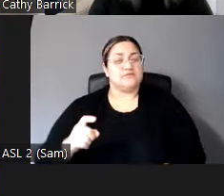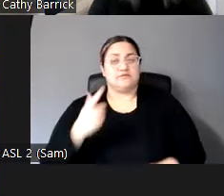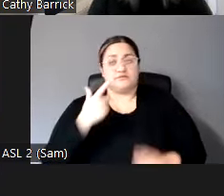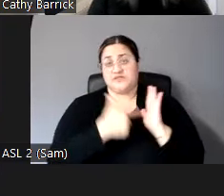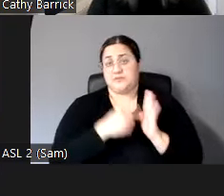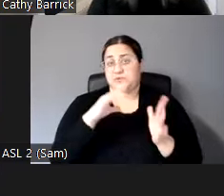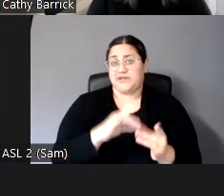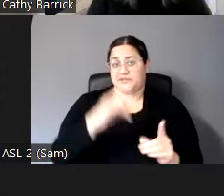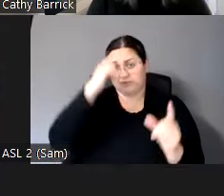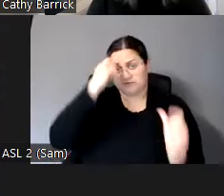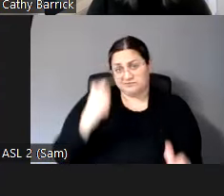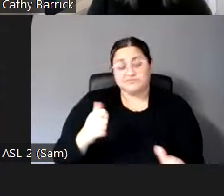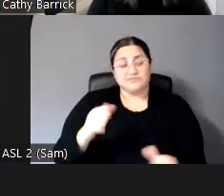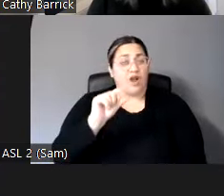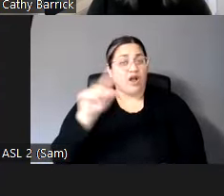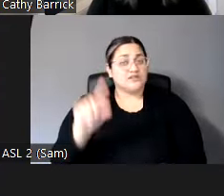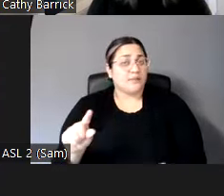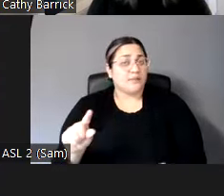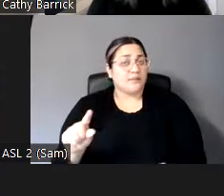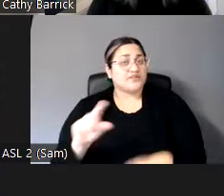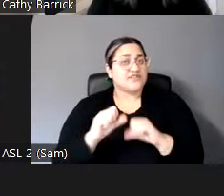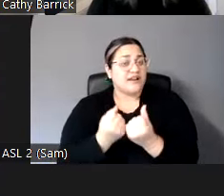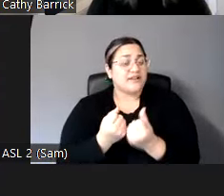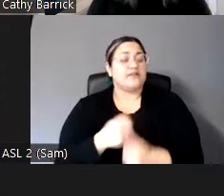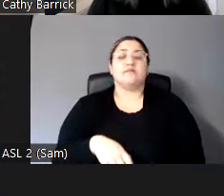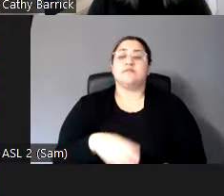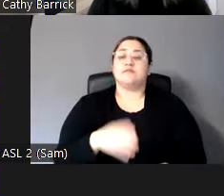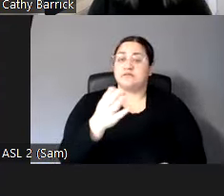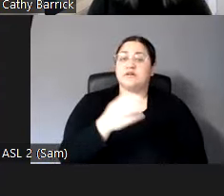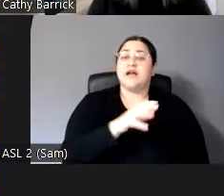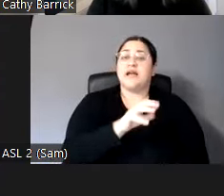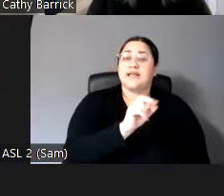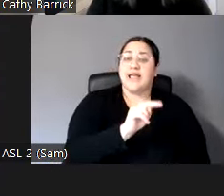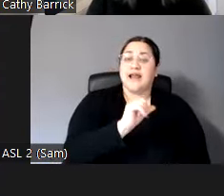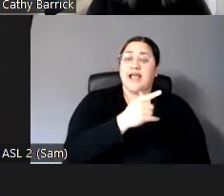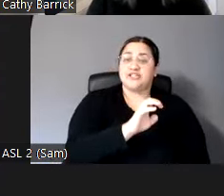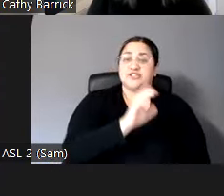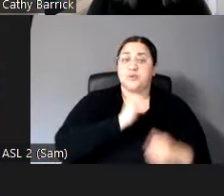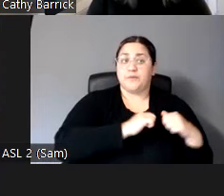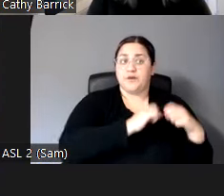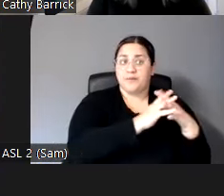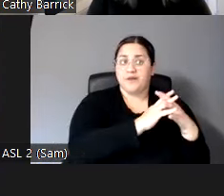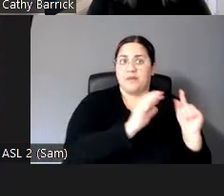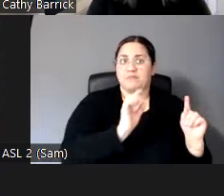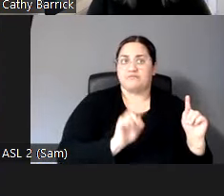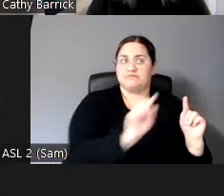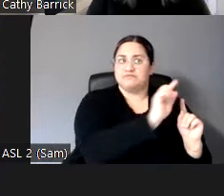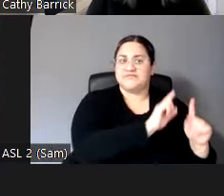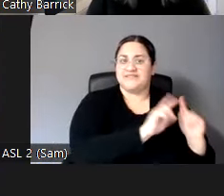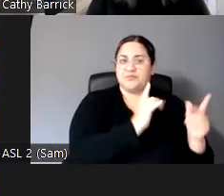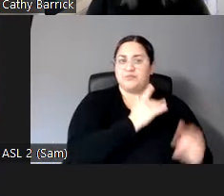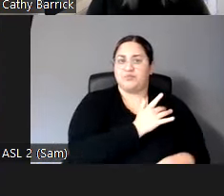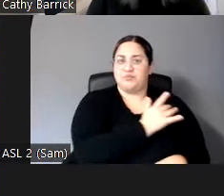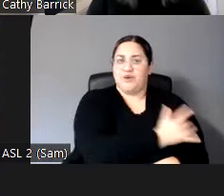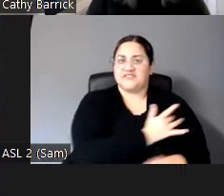Alzheimer Society, CanAge, I believe, is starting some chapters in different provinces. So there's so many opportunities to become engaged in